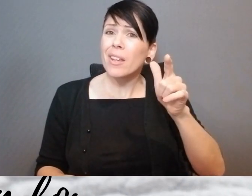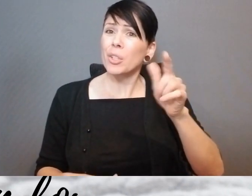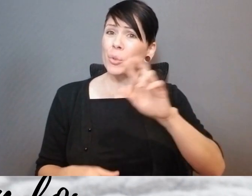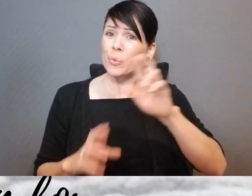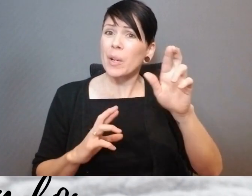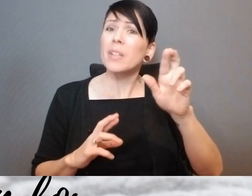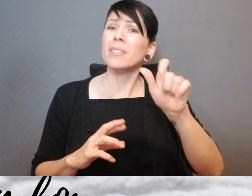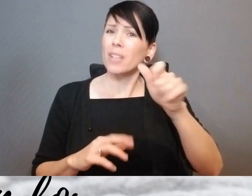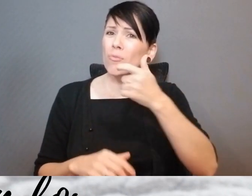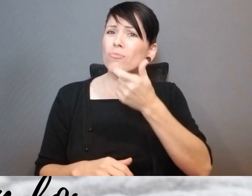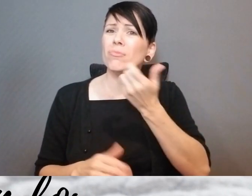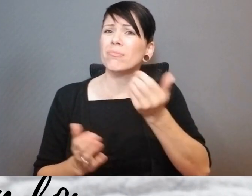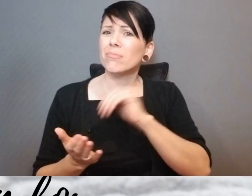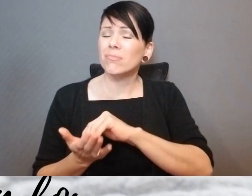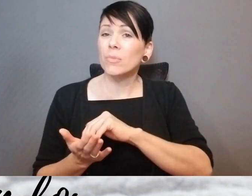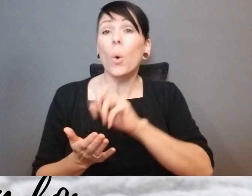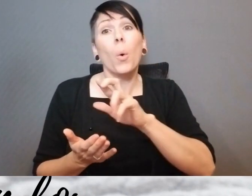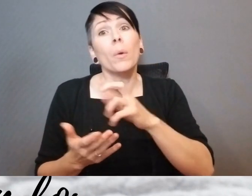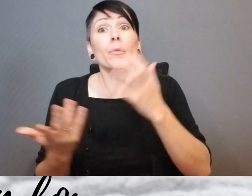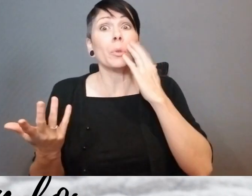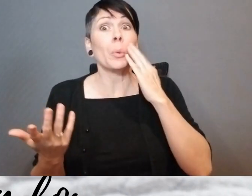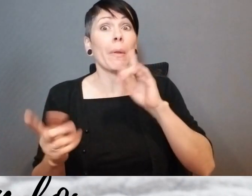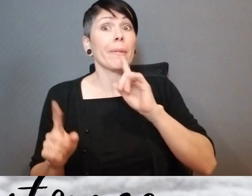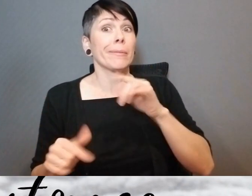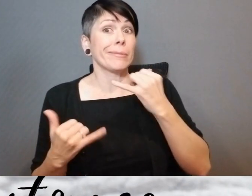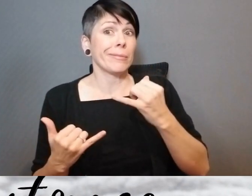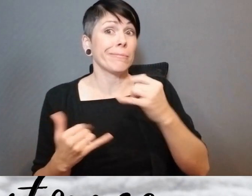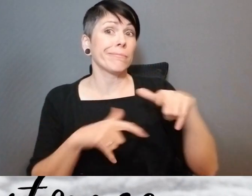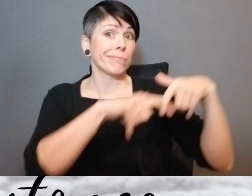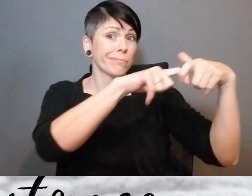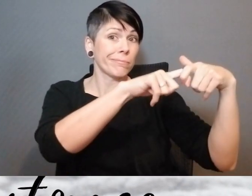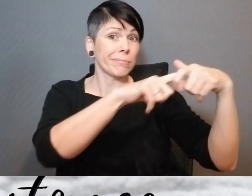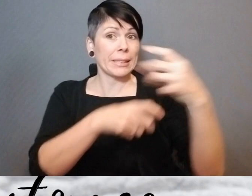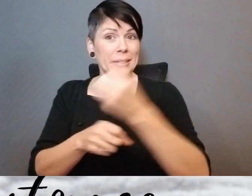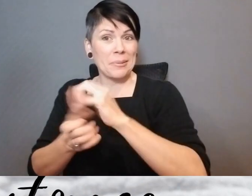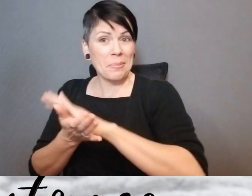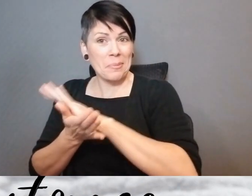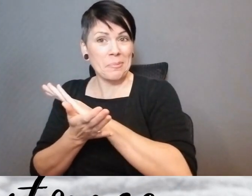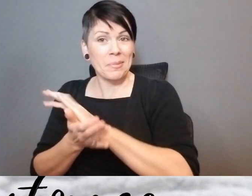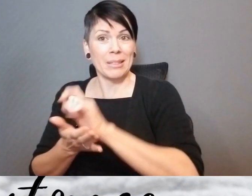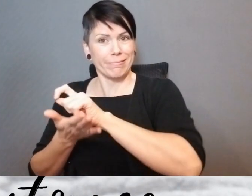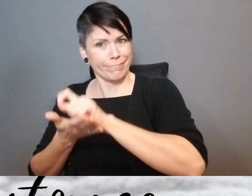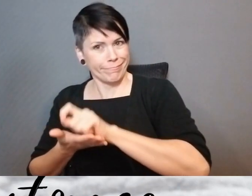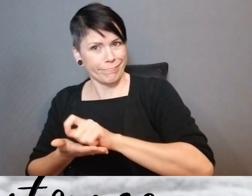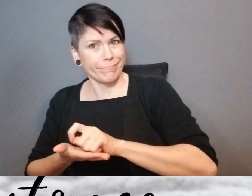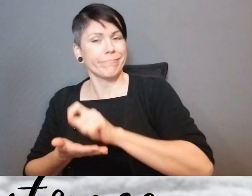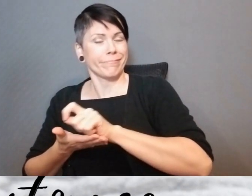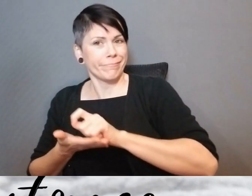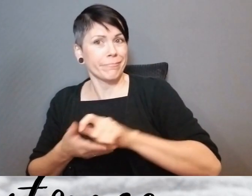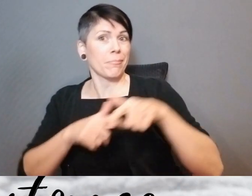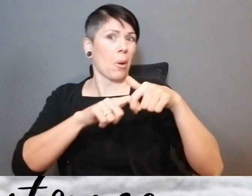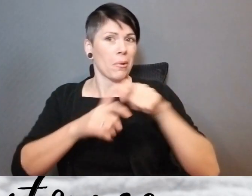as you need to record your thoughts. Next, does your storage need to be mobile?